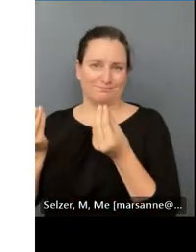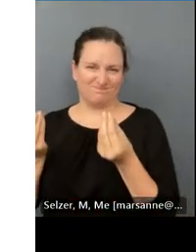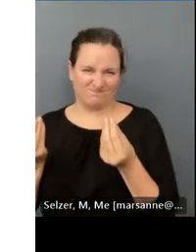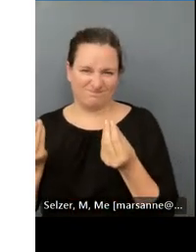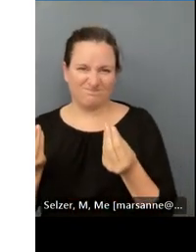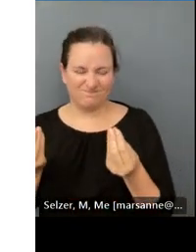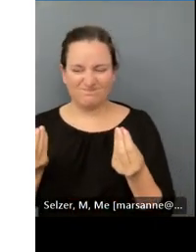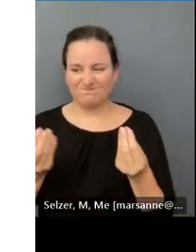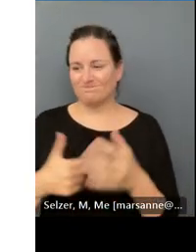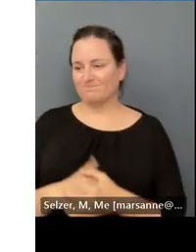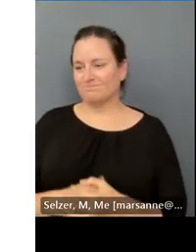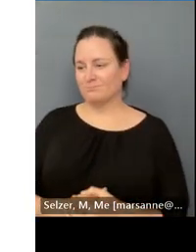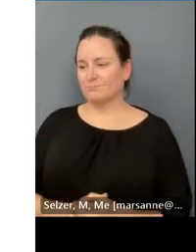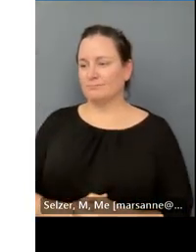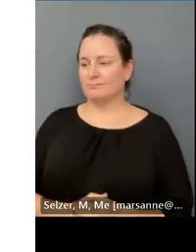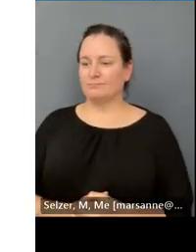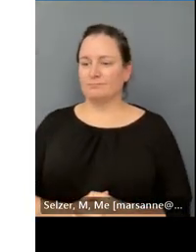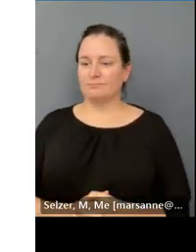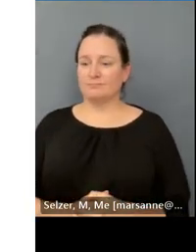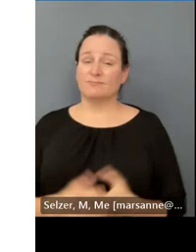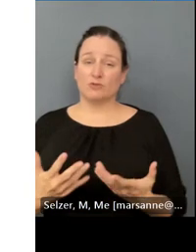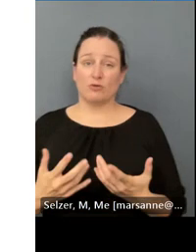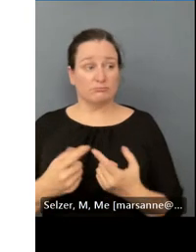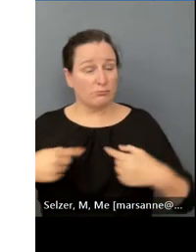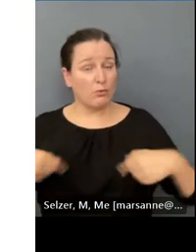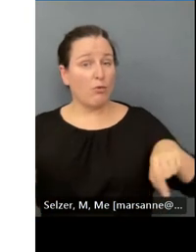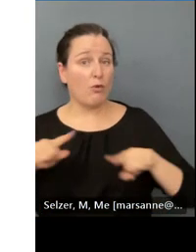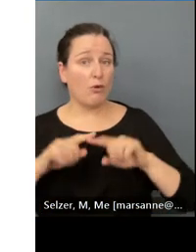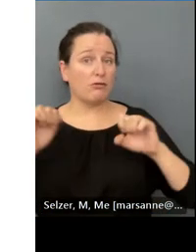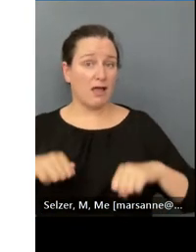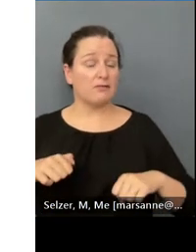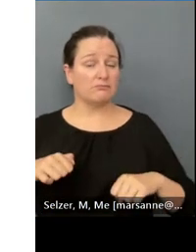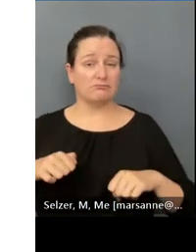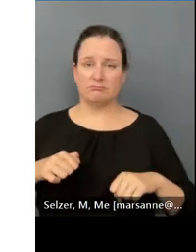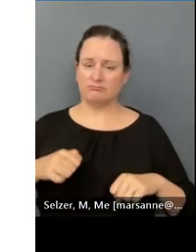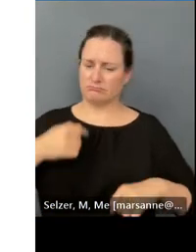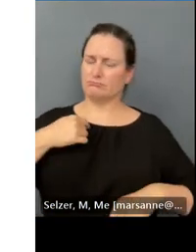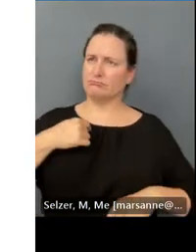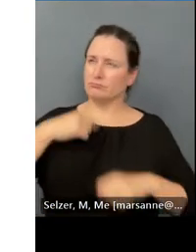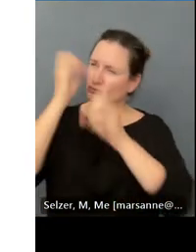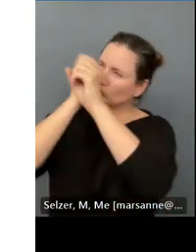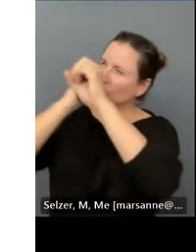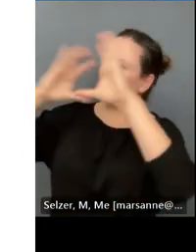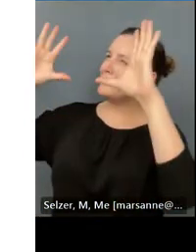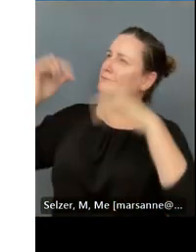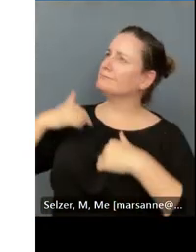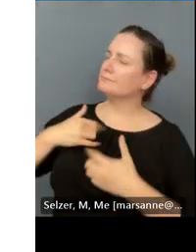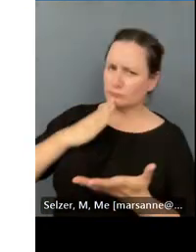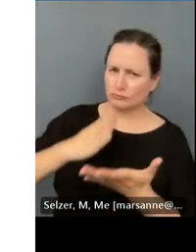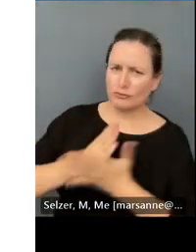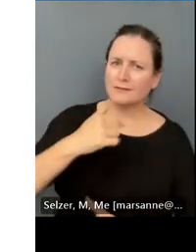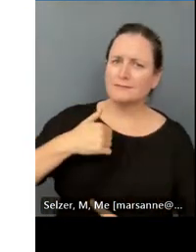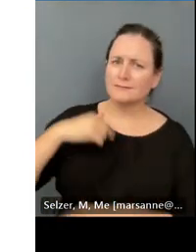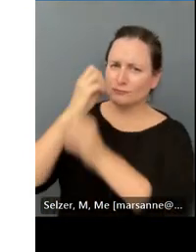everyone have a right to dream, including the people with disabilities. Oh,